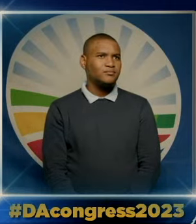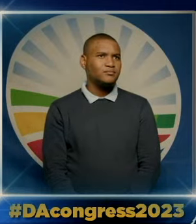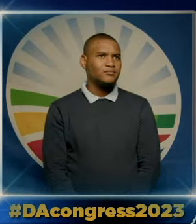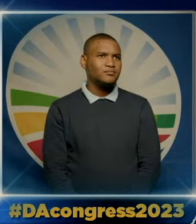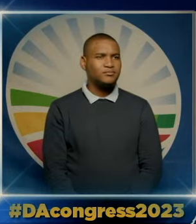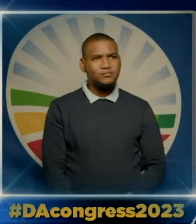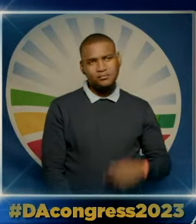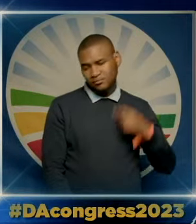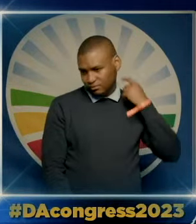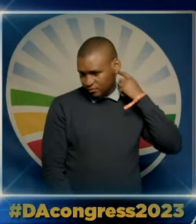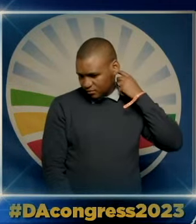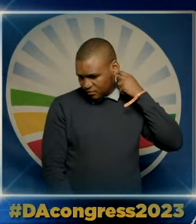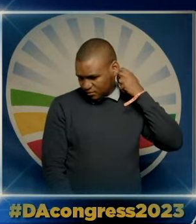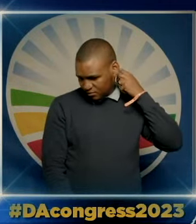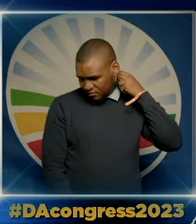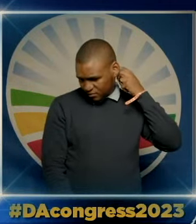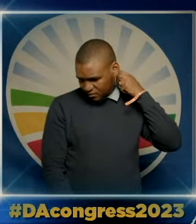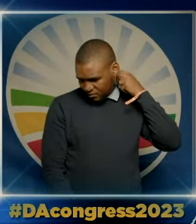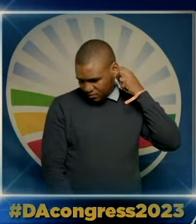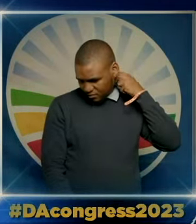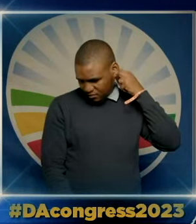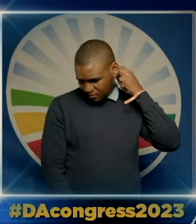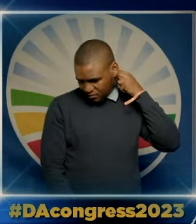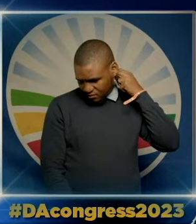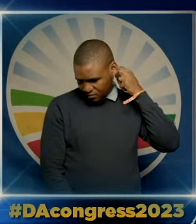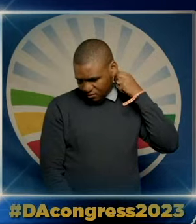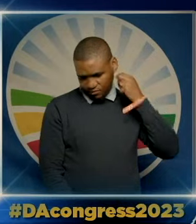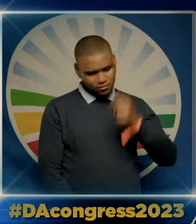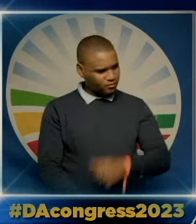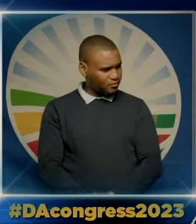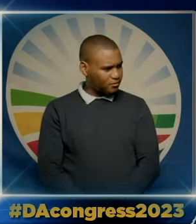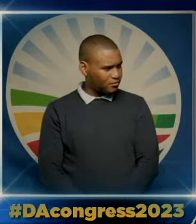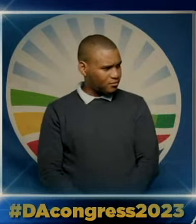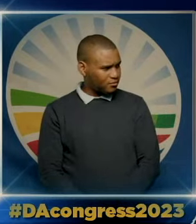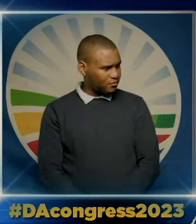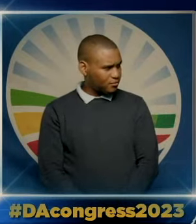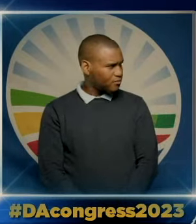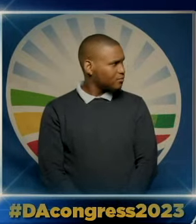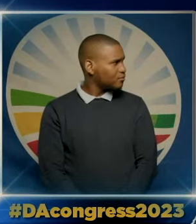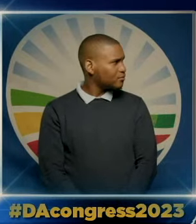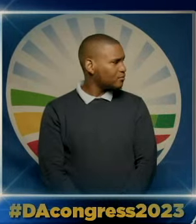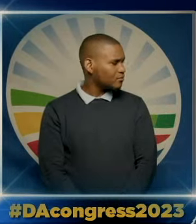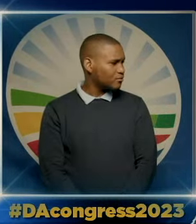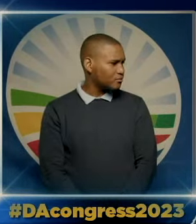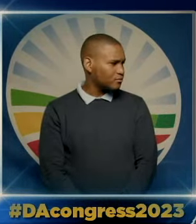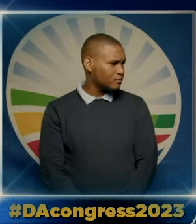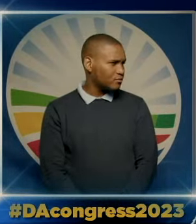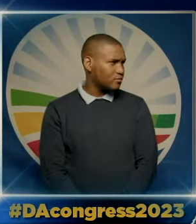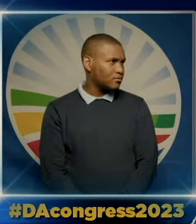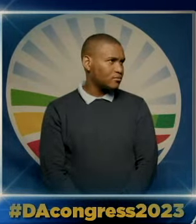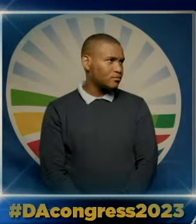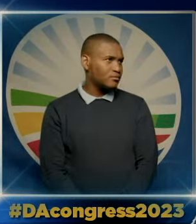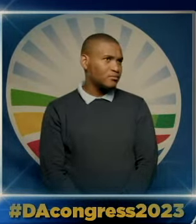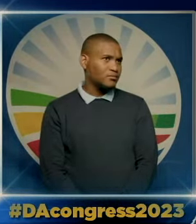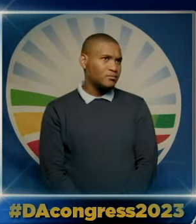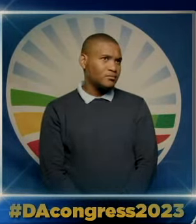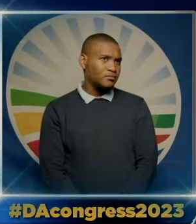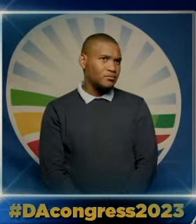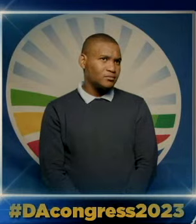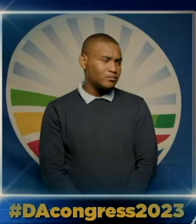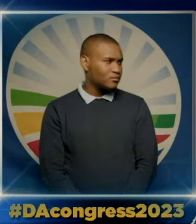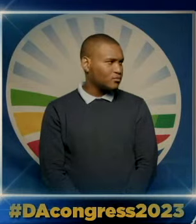be a card-carrying member of the DA, but says, look, we see young people, we see that you have something to add,